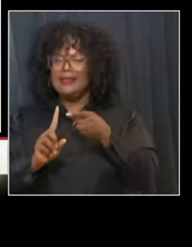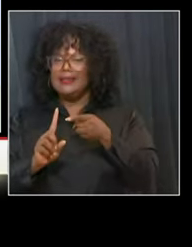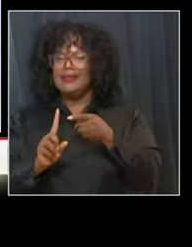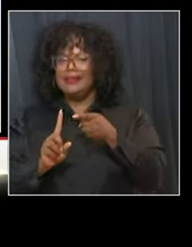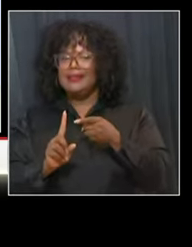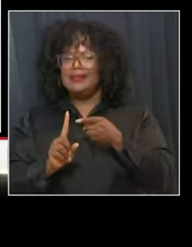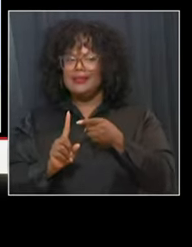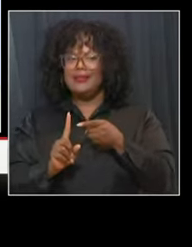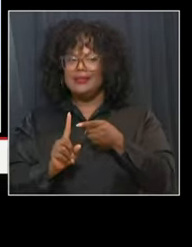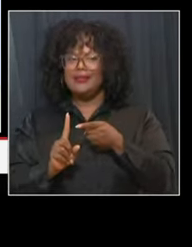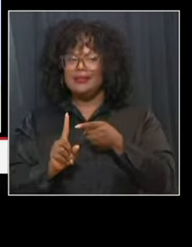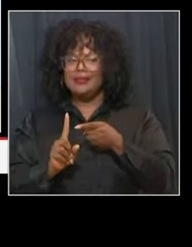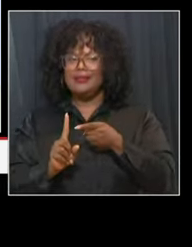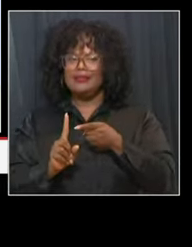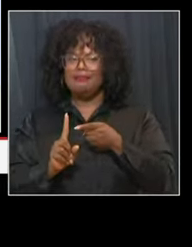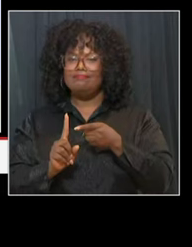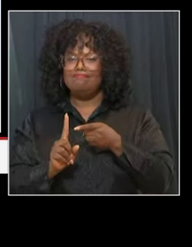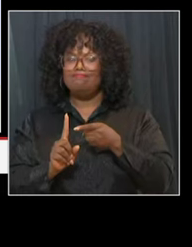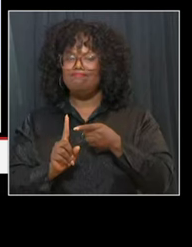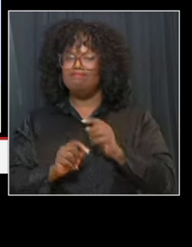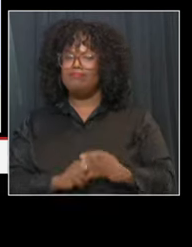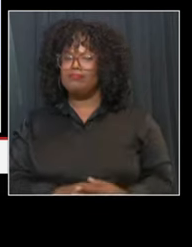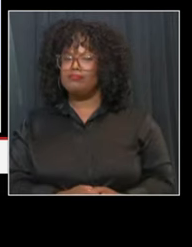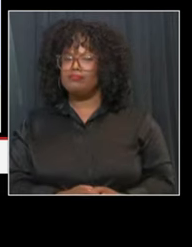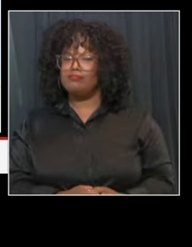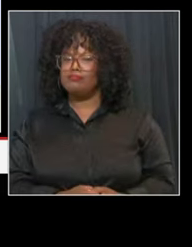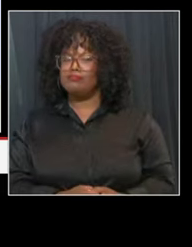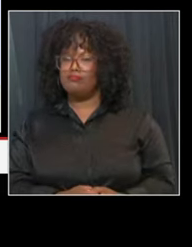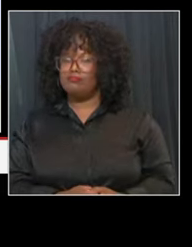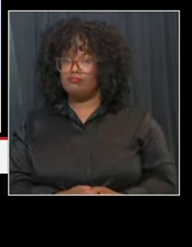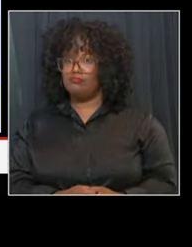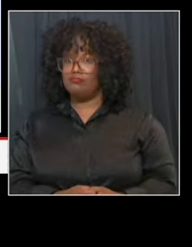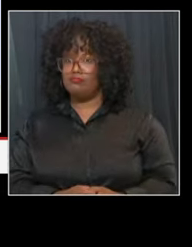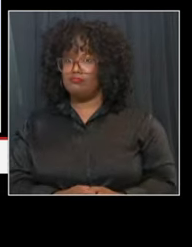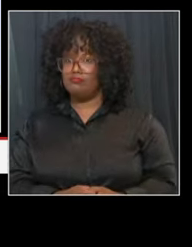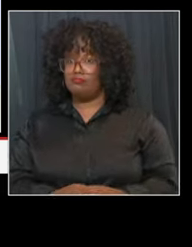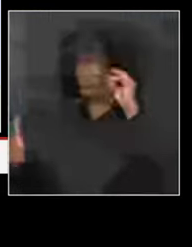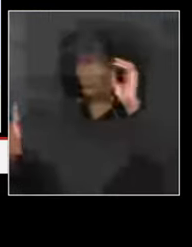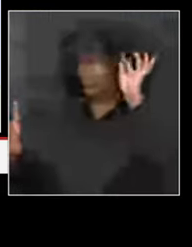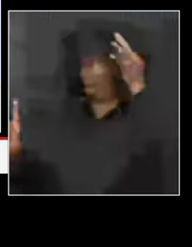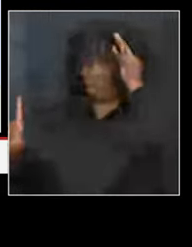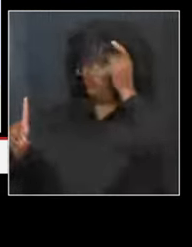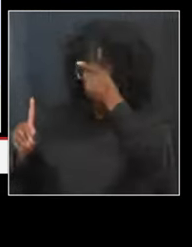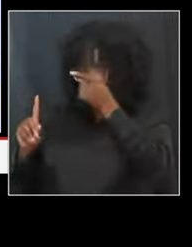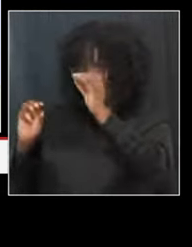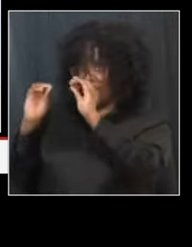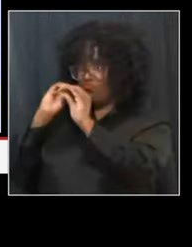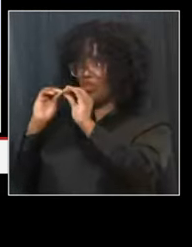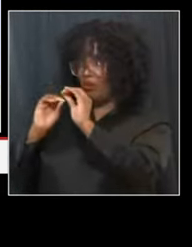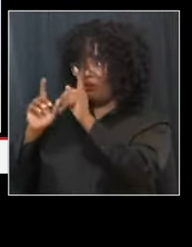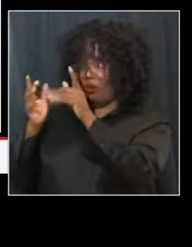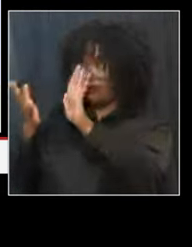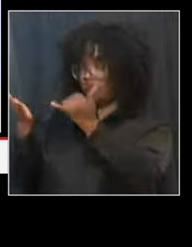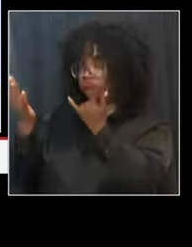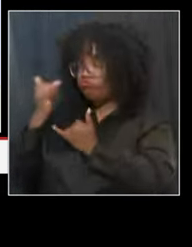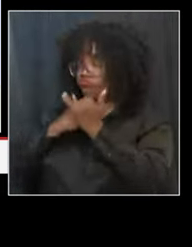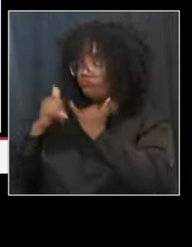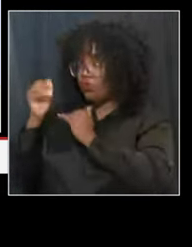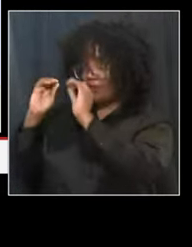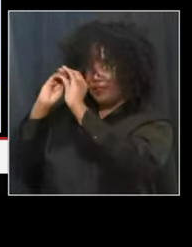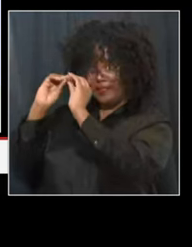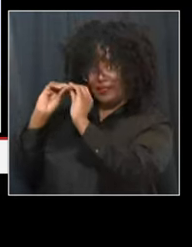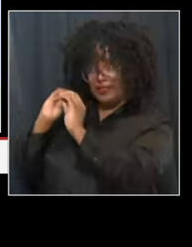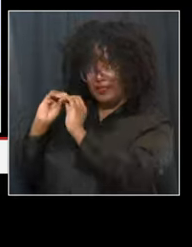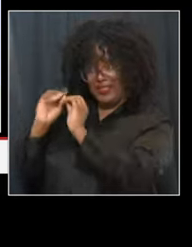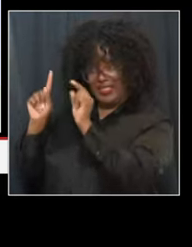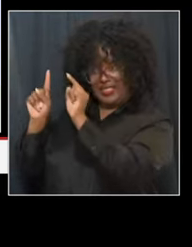they actually do fix their mistake, how does this, would you expect to